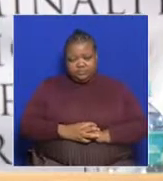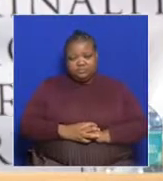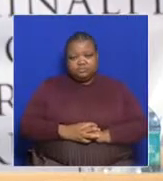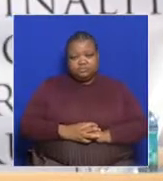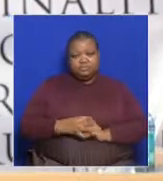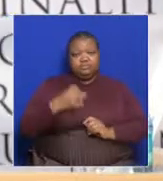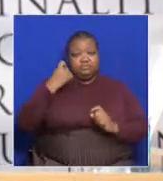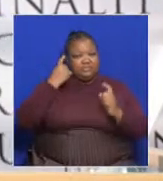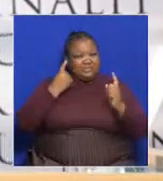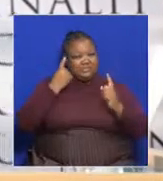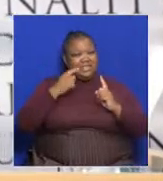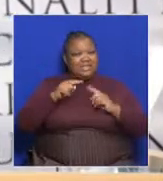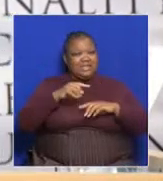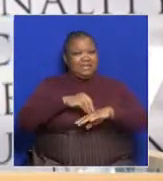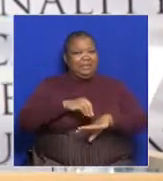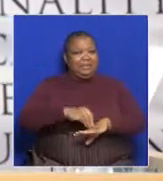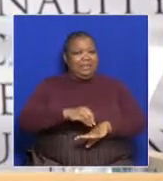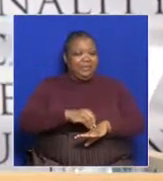issue